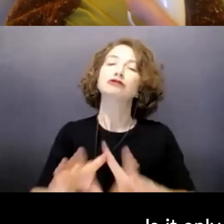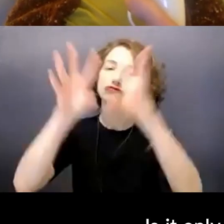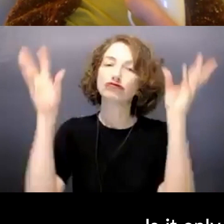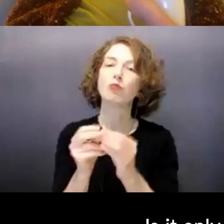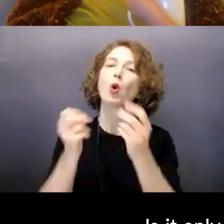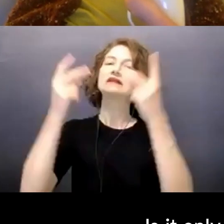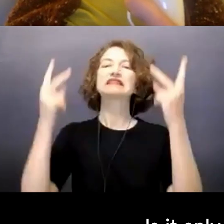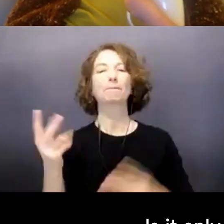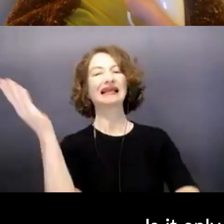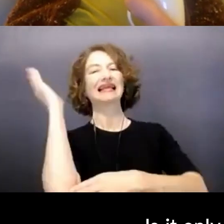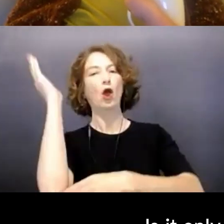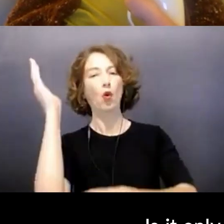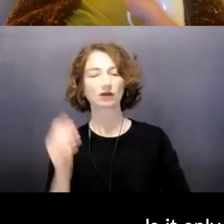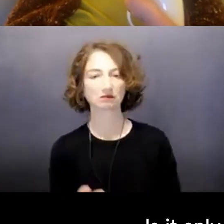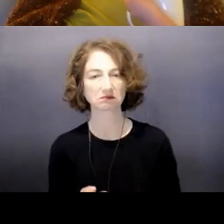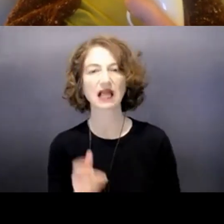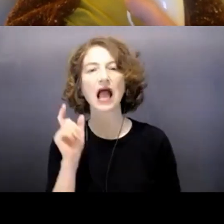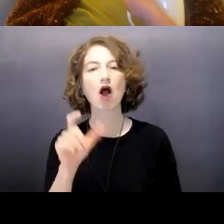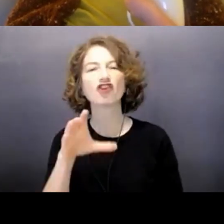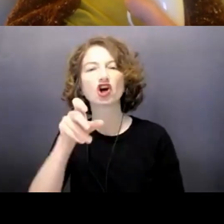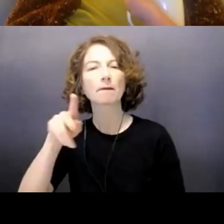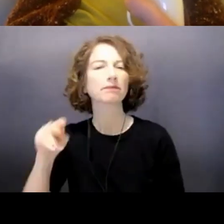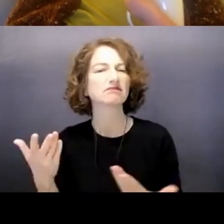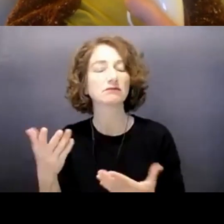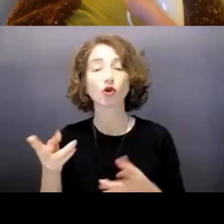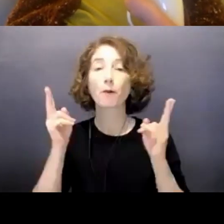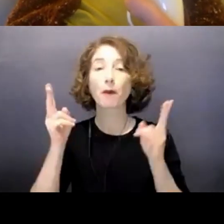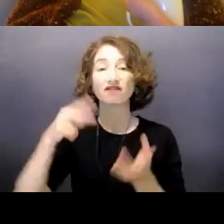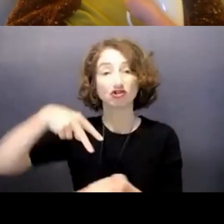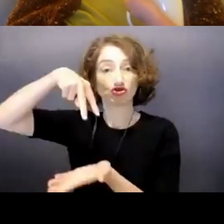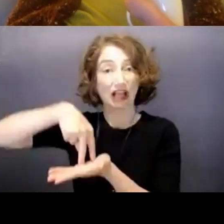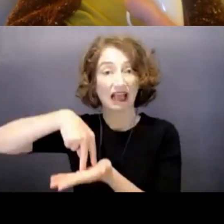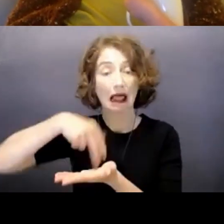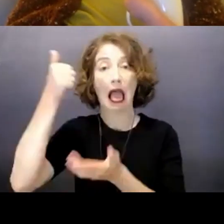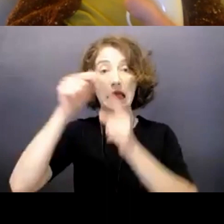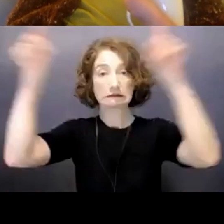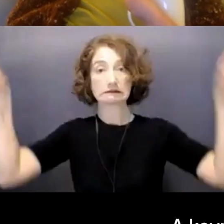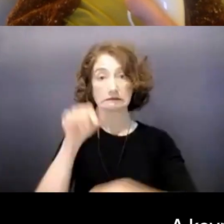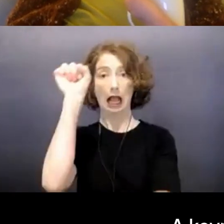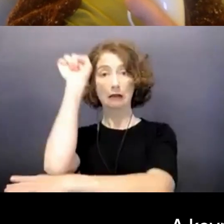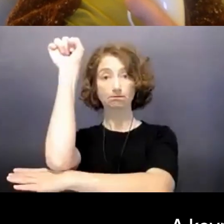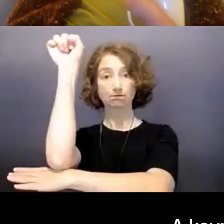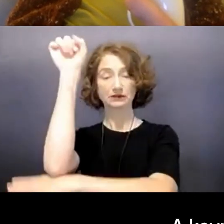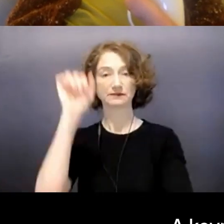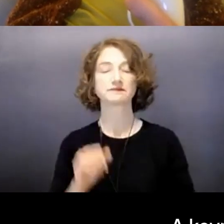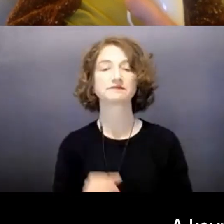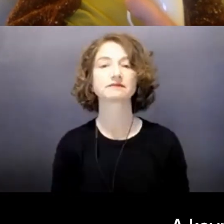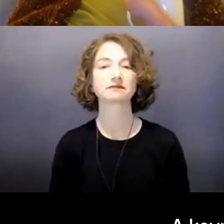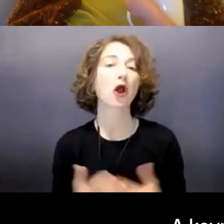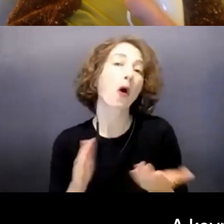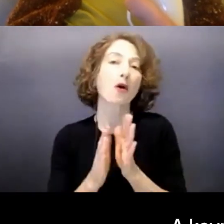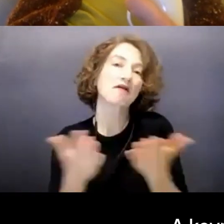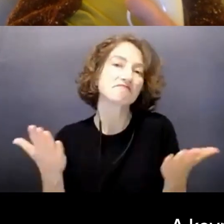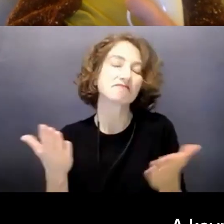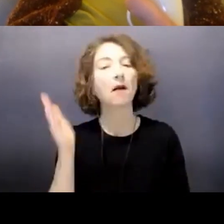human, usually standing, usually speaking, or could the keynote reflect our reality? A keynote from bed seemed like a